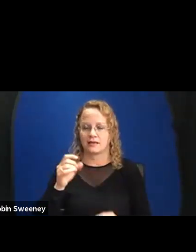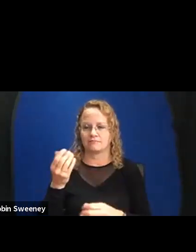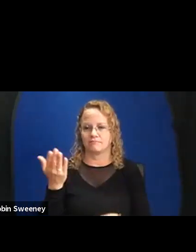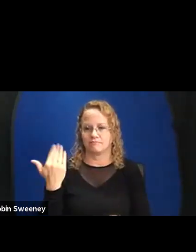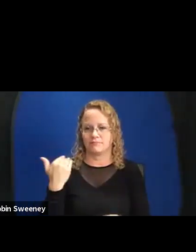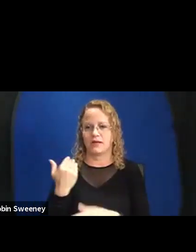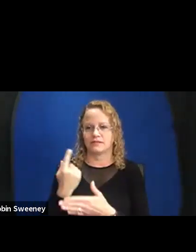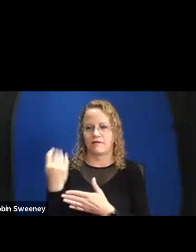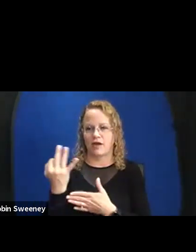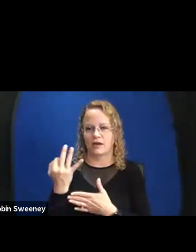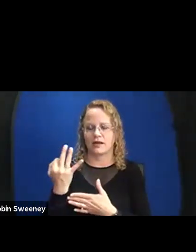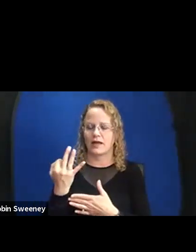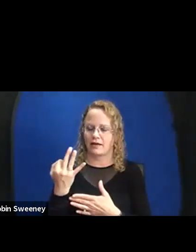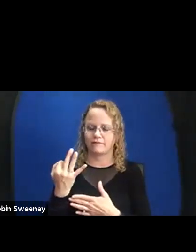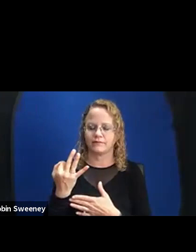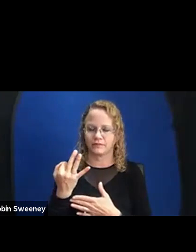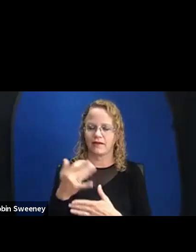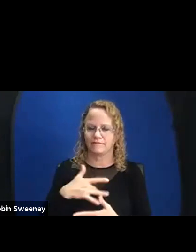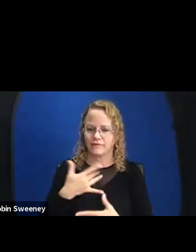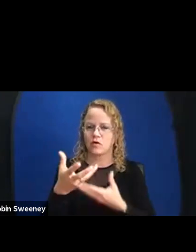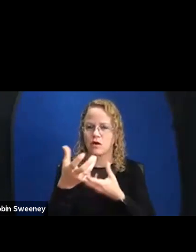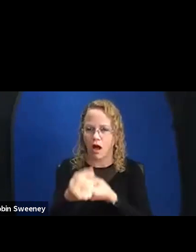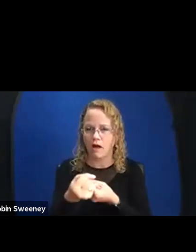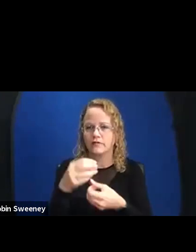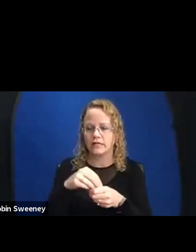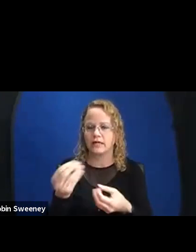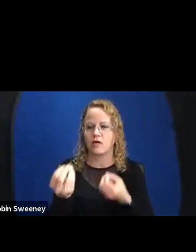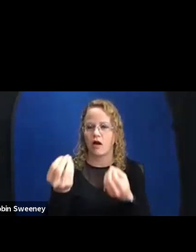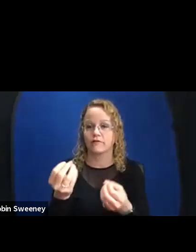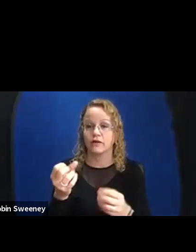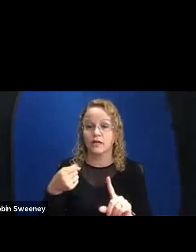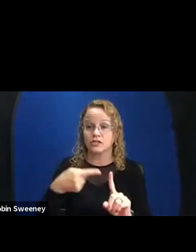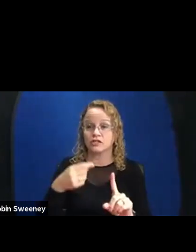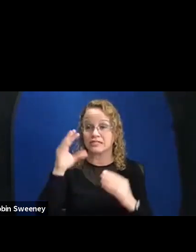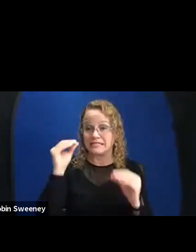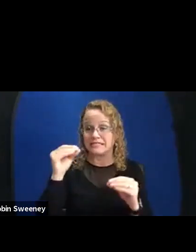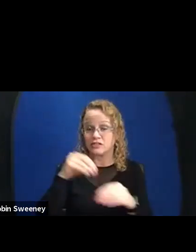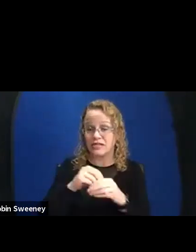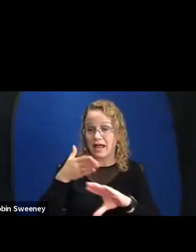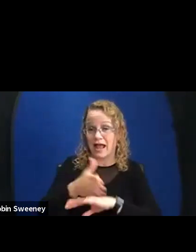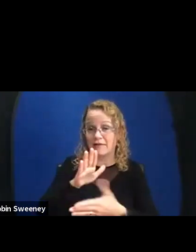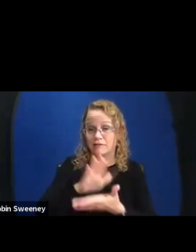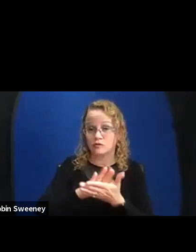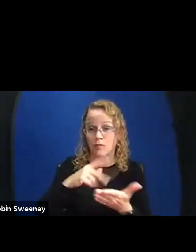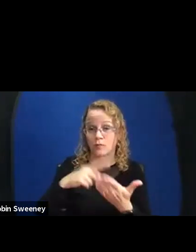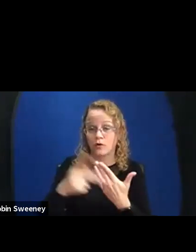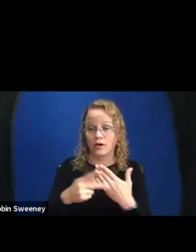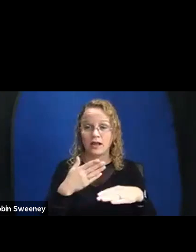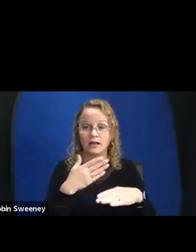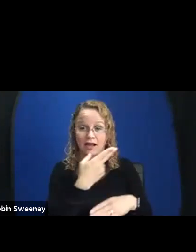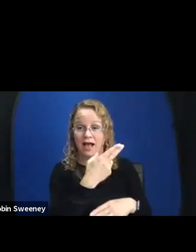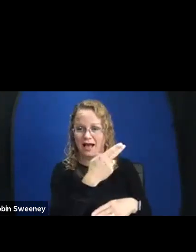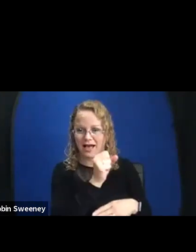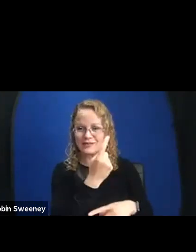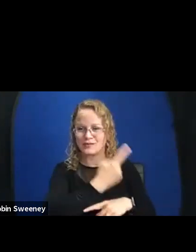and confidence in offering that. She teaches in an after-school program. After her high school days, she goes